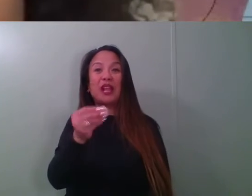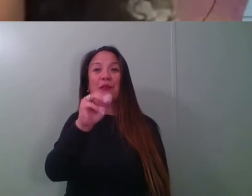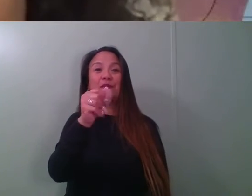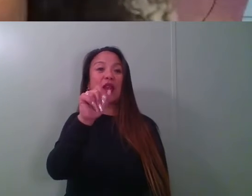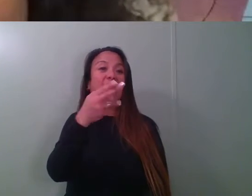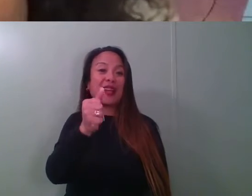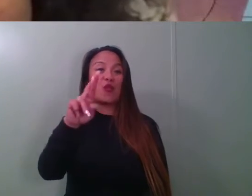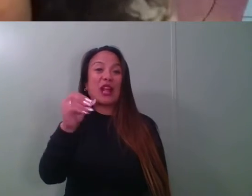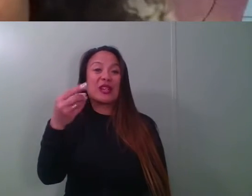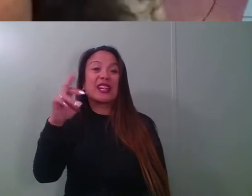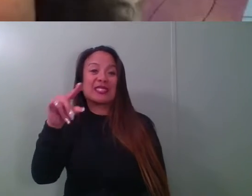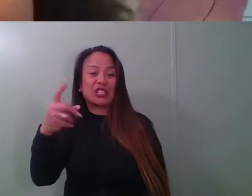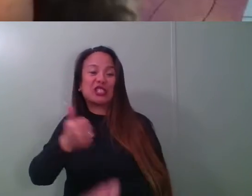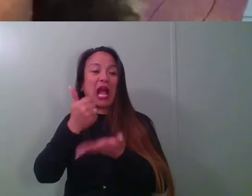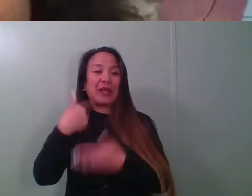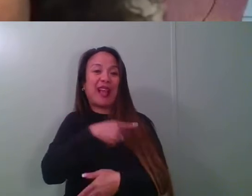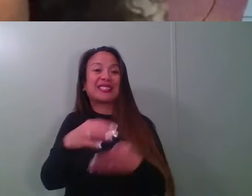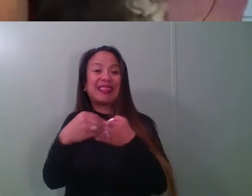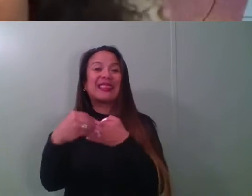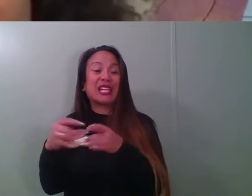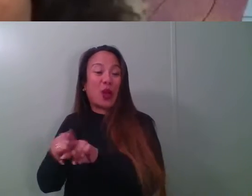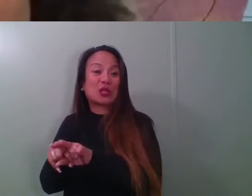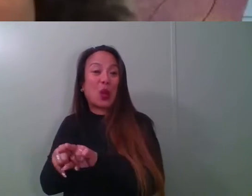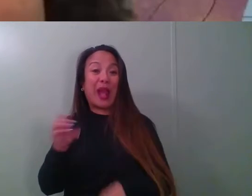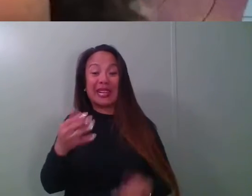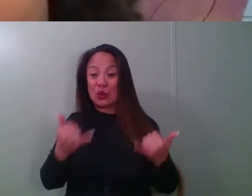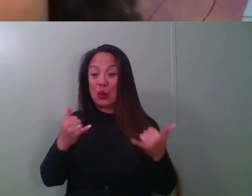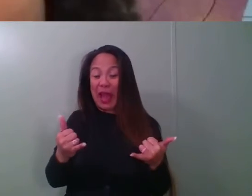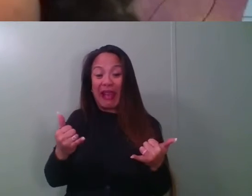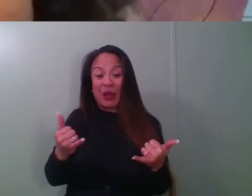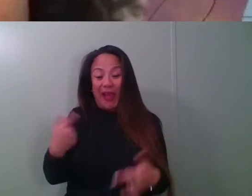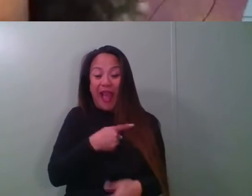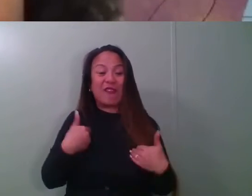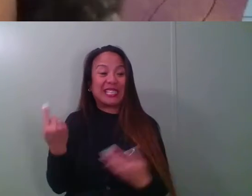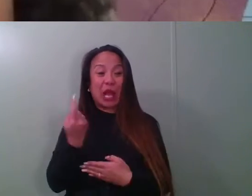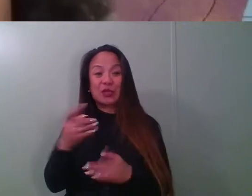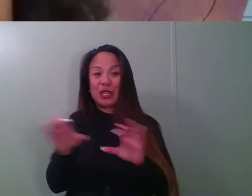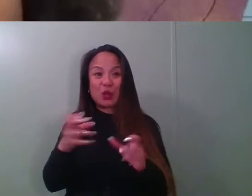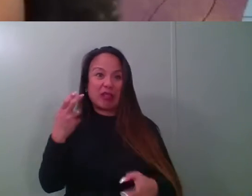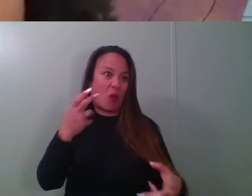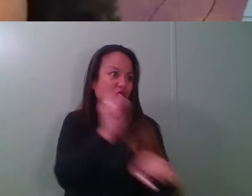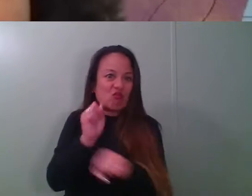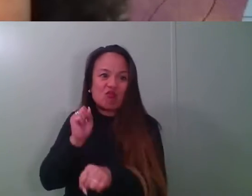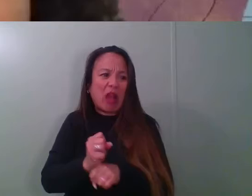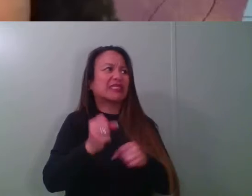a neighborhood leader who's also helping us. And today we have someone who's been doing a lot of the